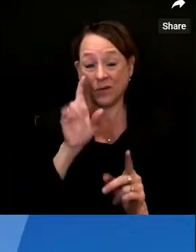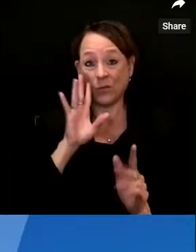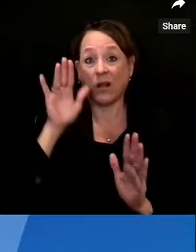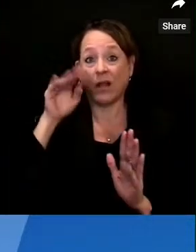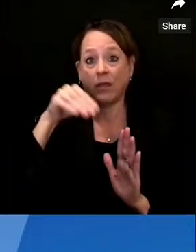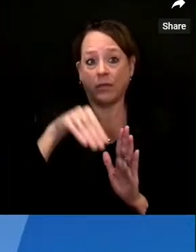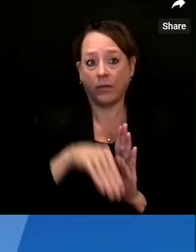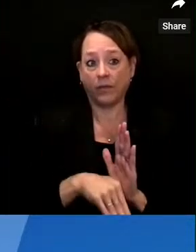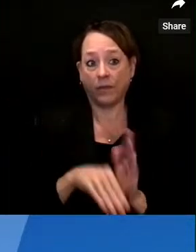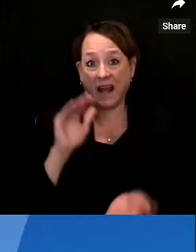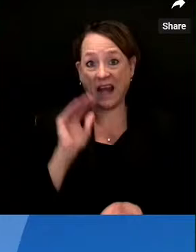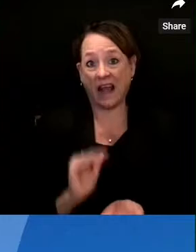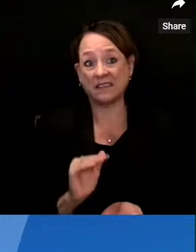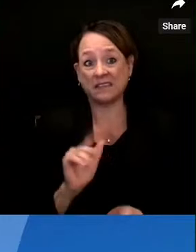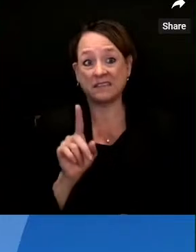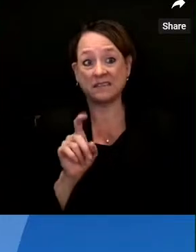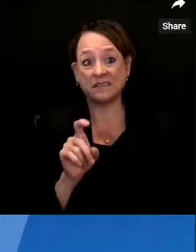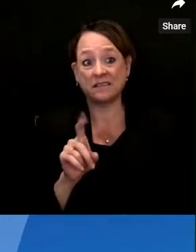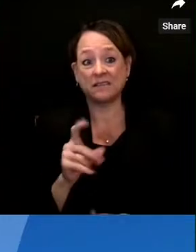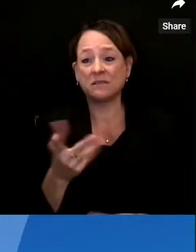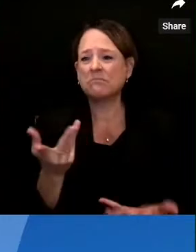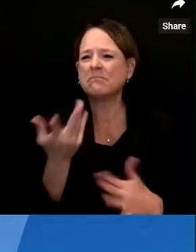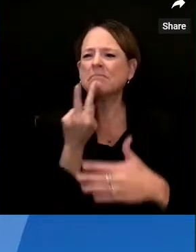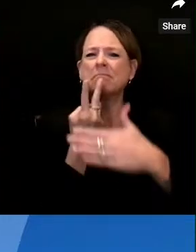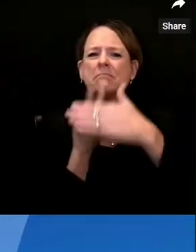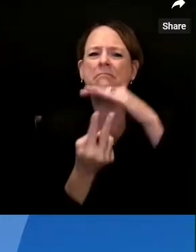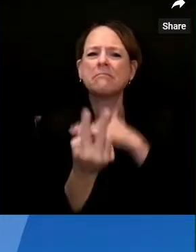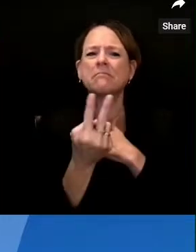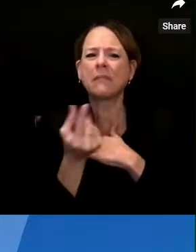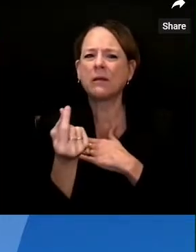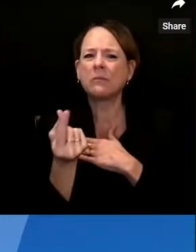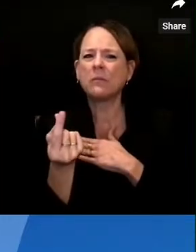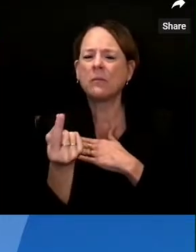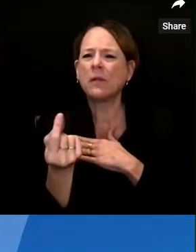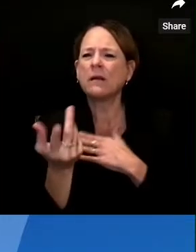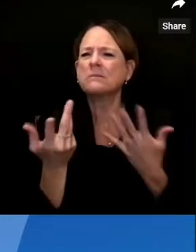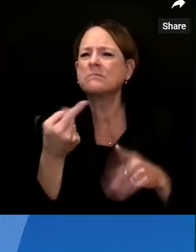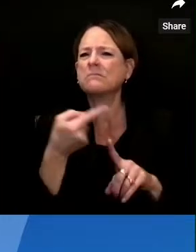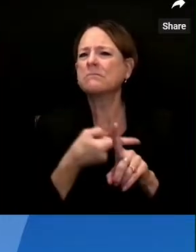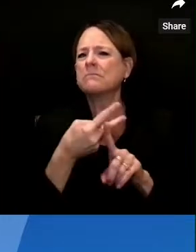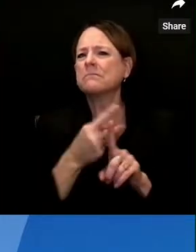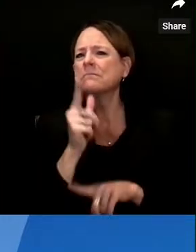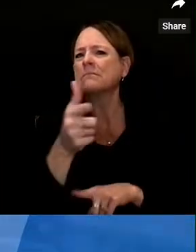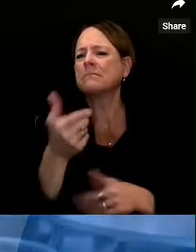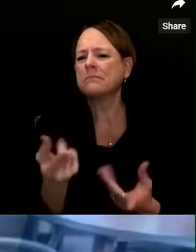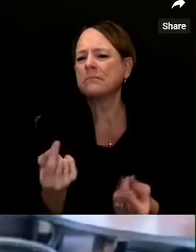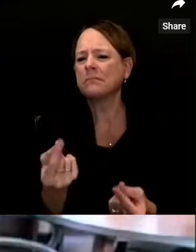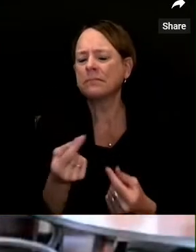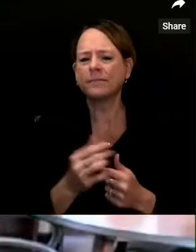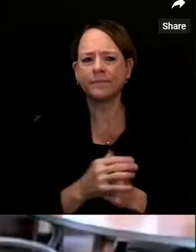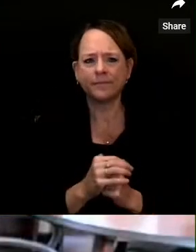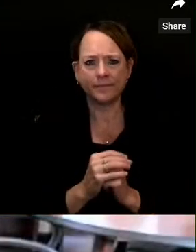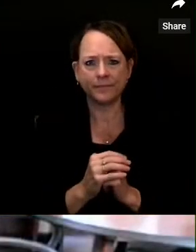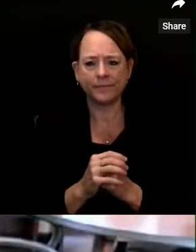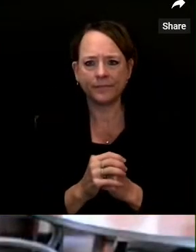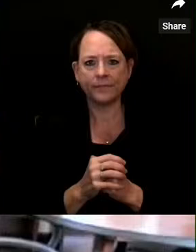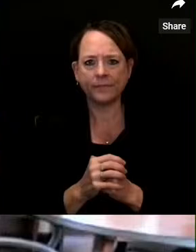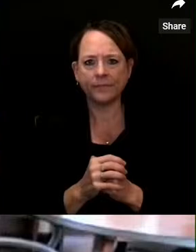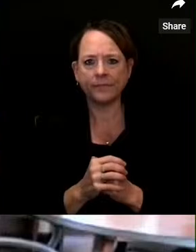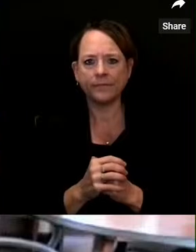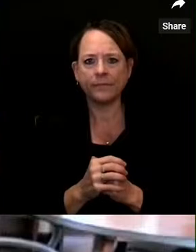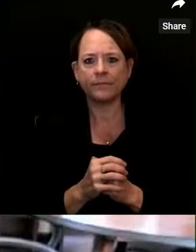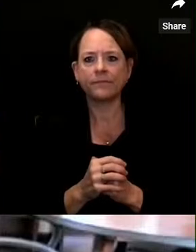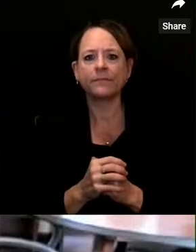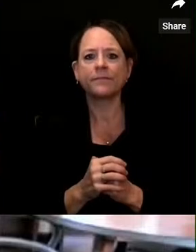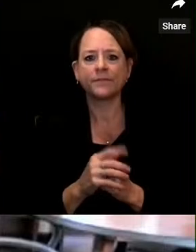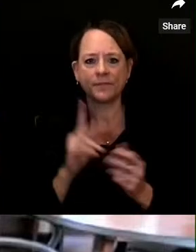months? Thanks. Right, thanks, Scott. I'm happy to start with that question, and we can certainly share some additional data, and I'll be happy to pass